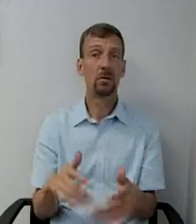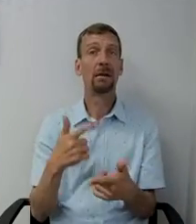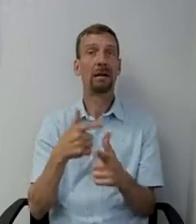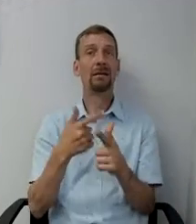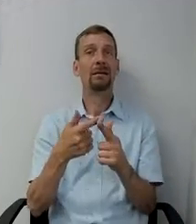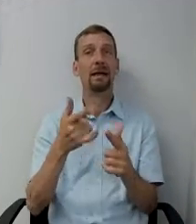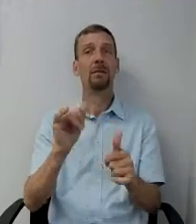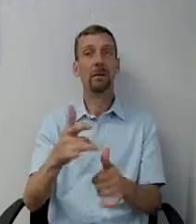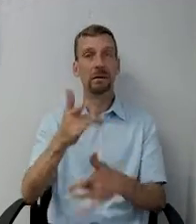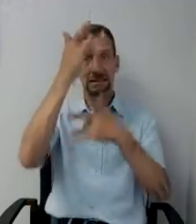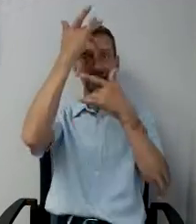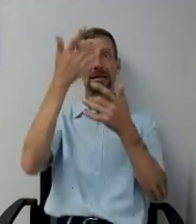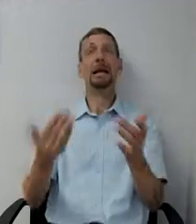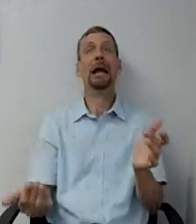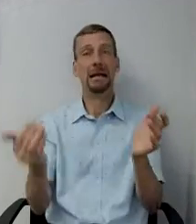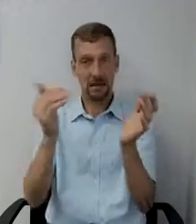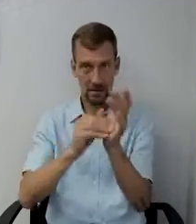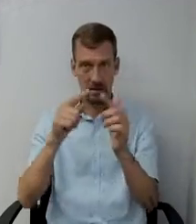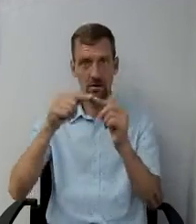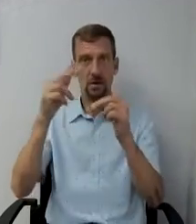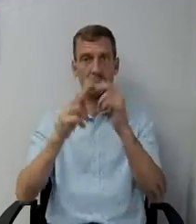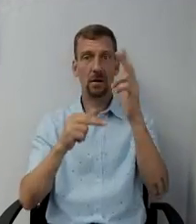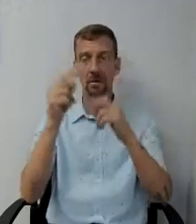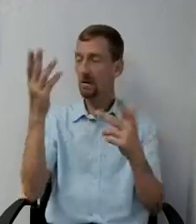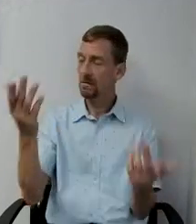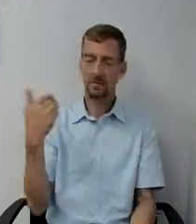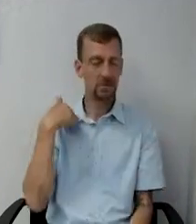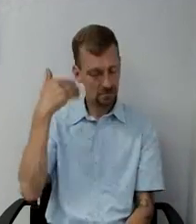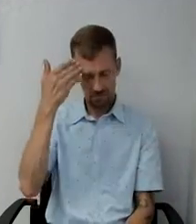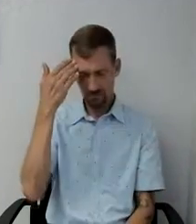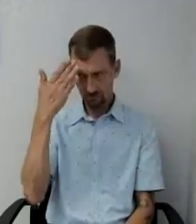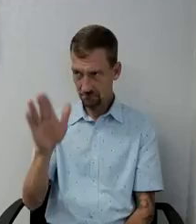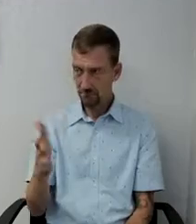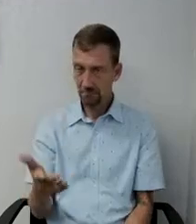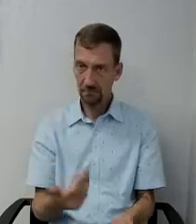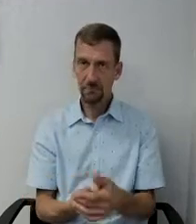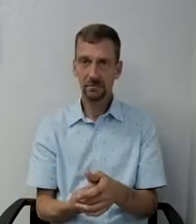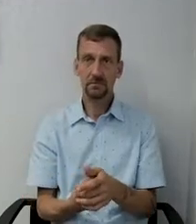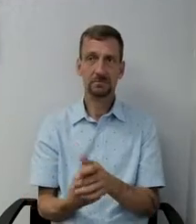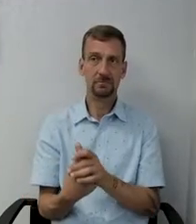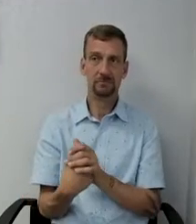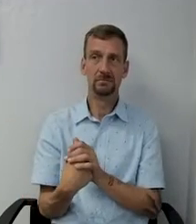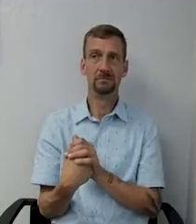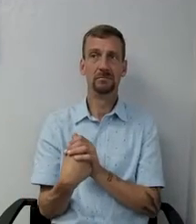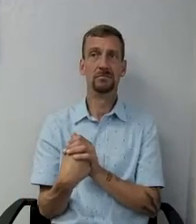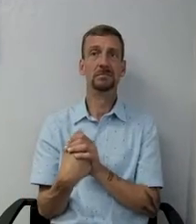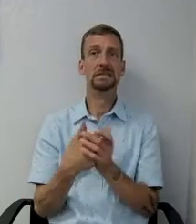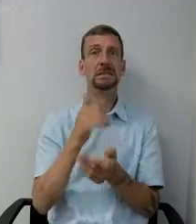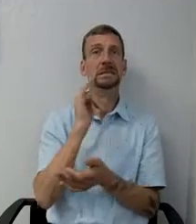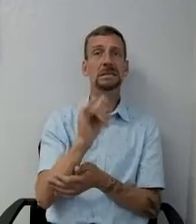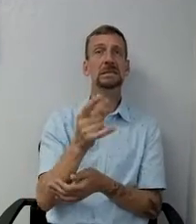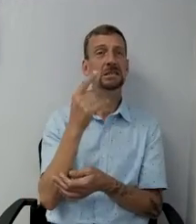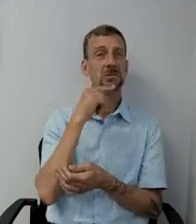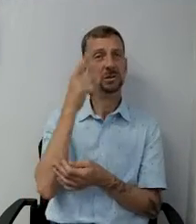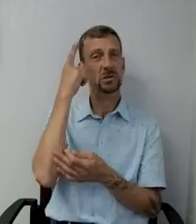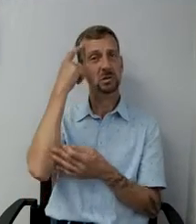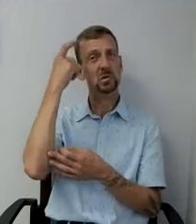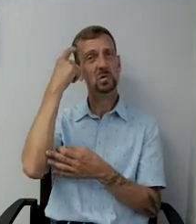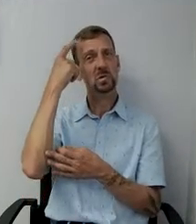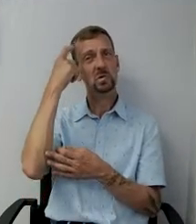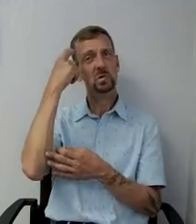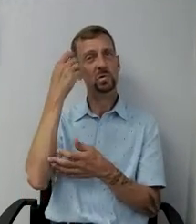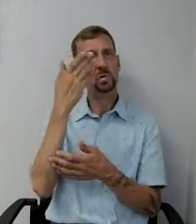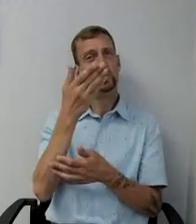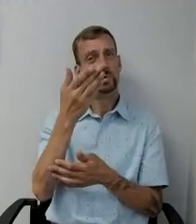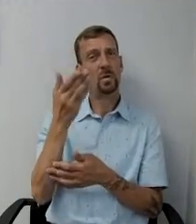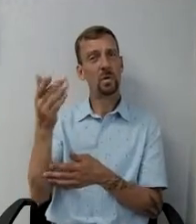get sick again to build new antibodies? I don't know. So that, again, is one of the puzzling things.